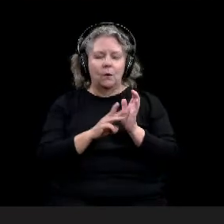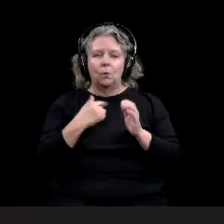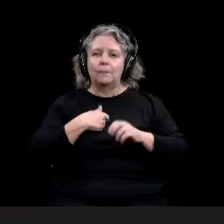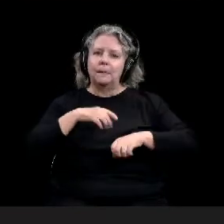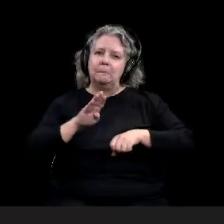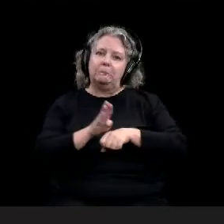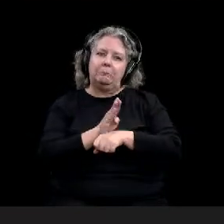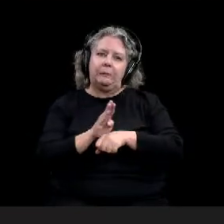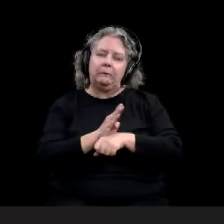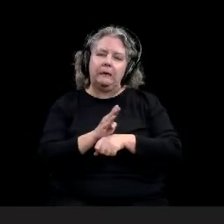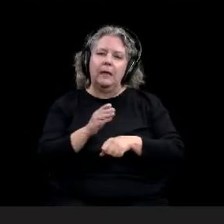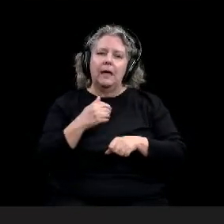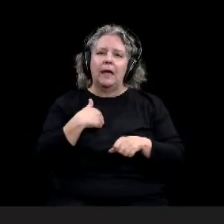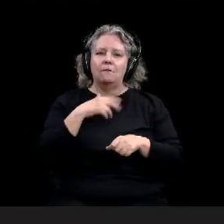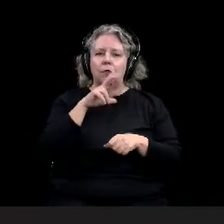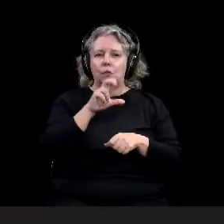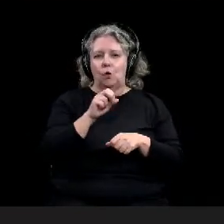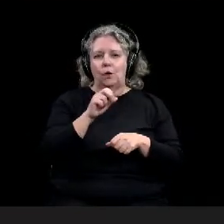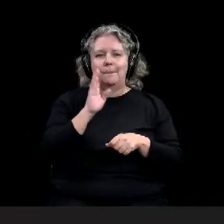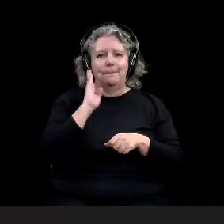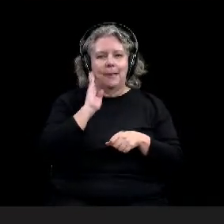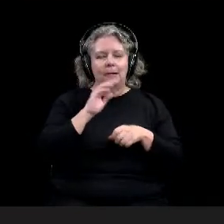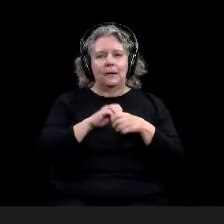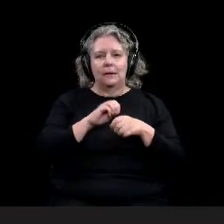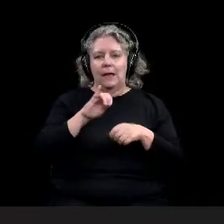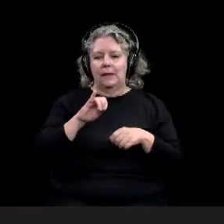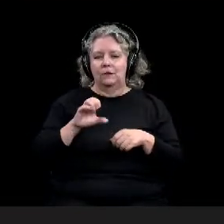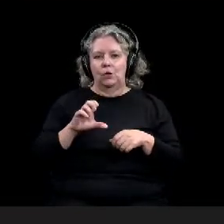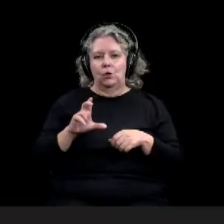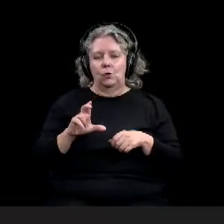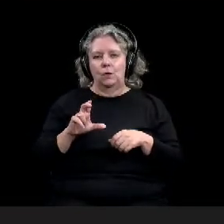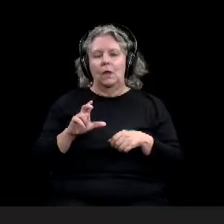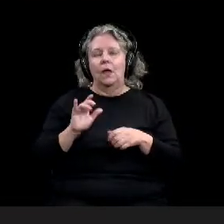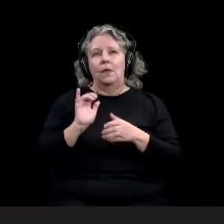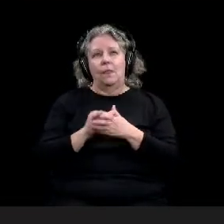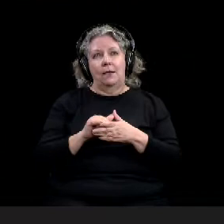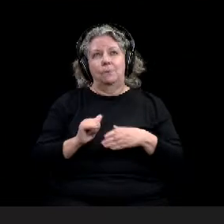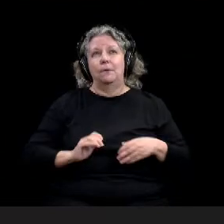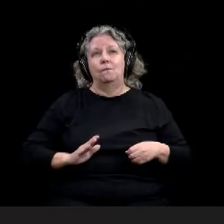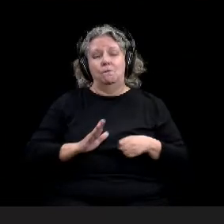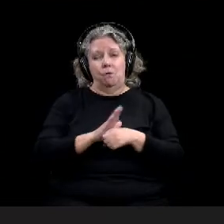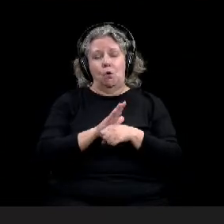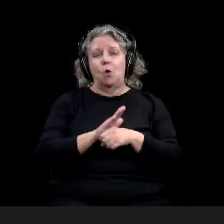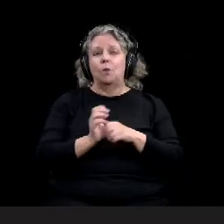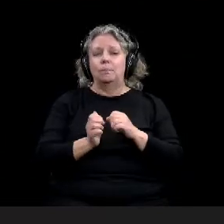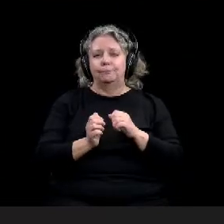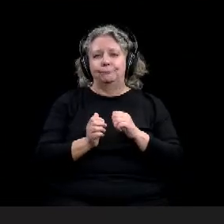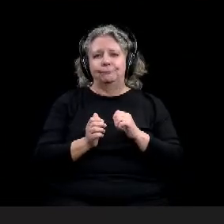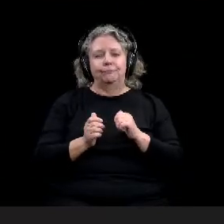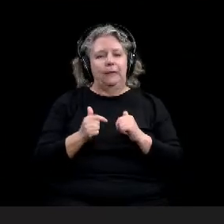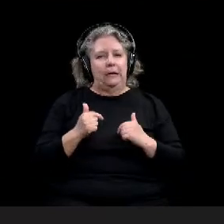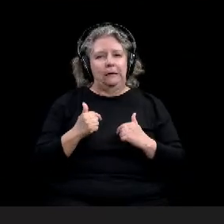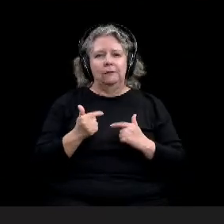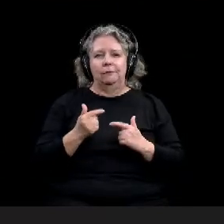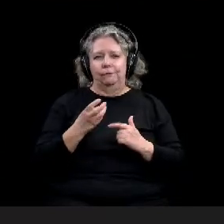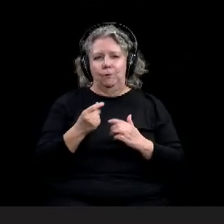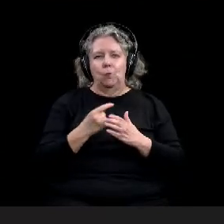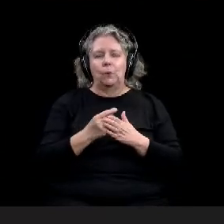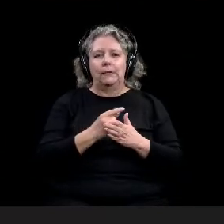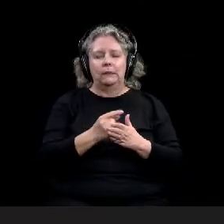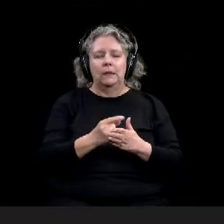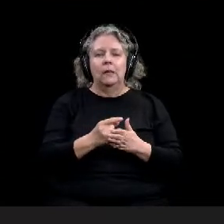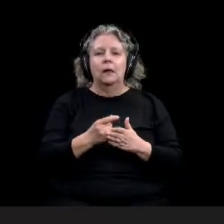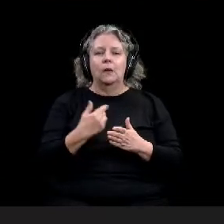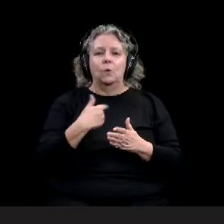been full pretty much the majority of the last several weeks. We've had to occupy beds in our post-surgical care unit